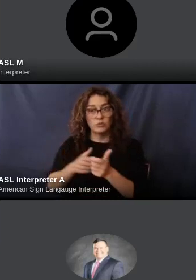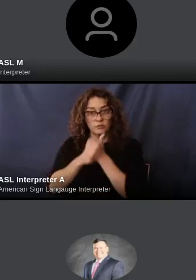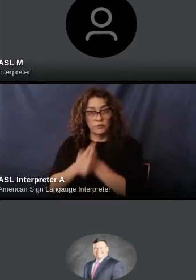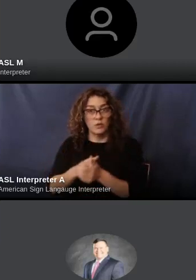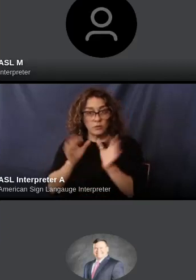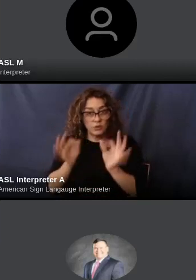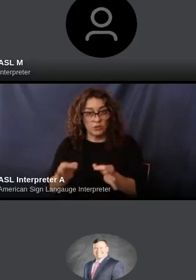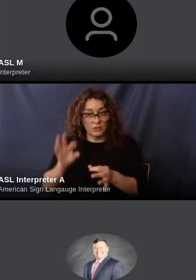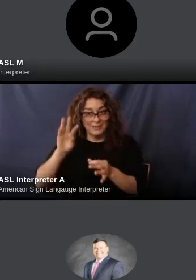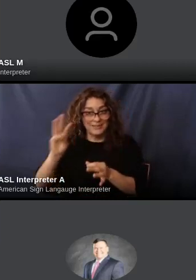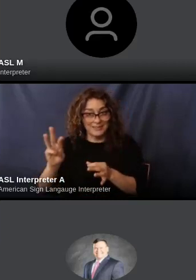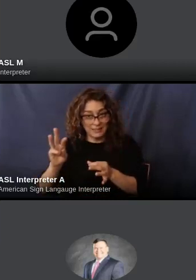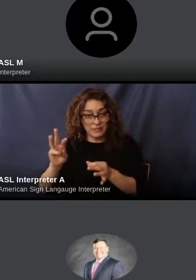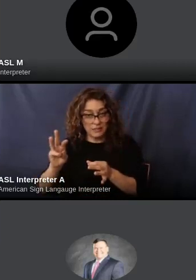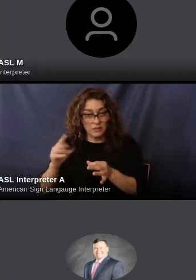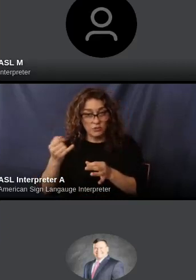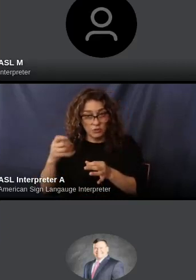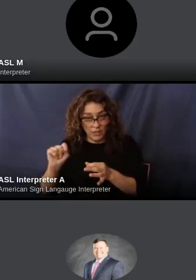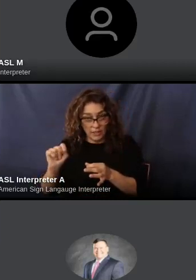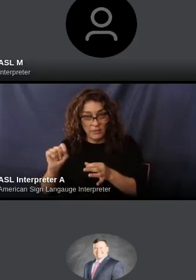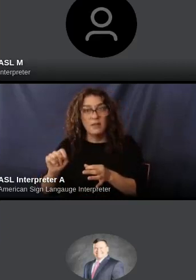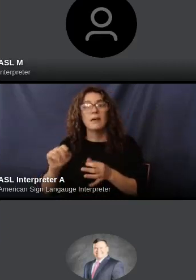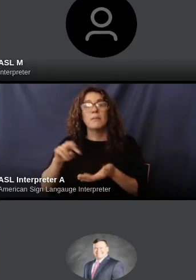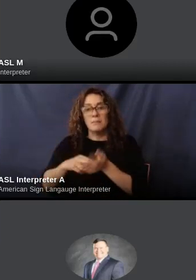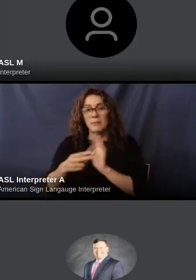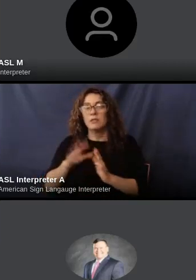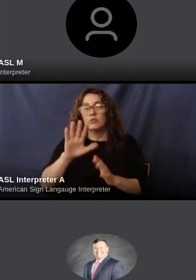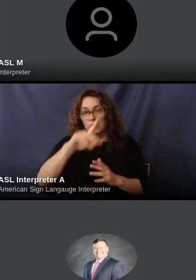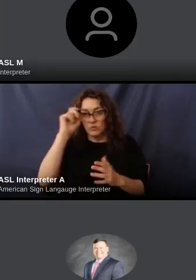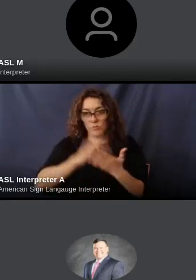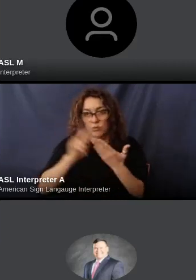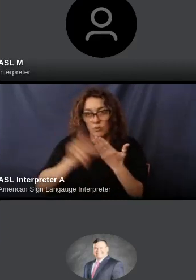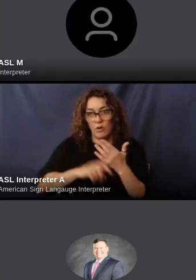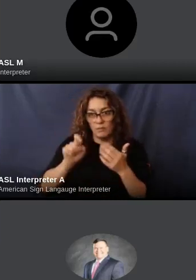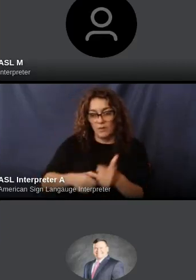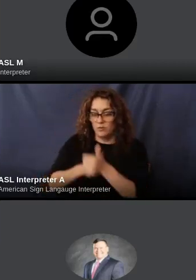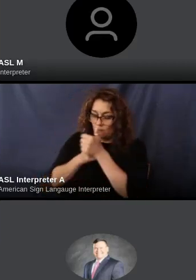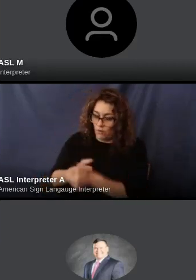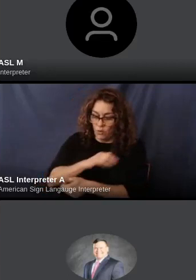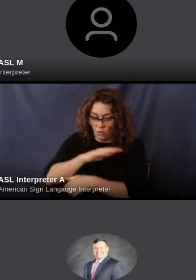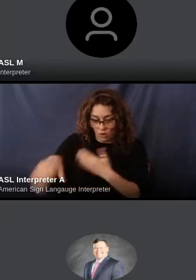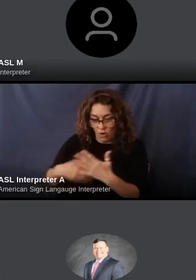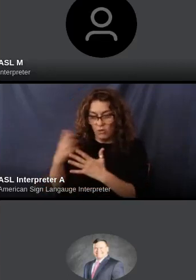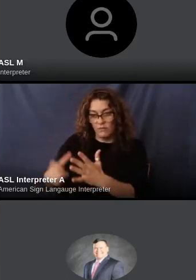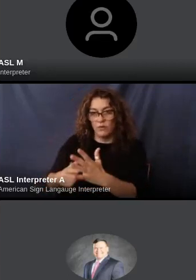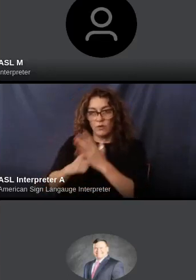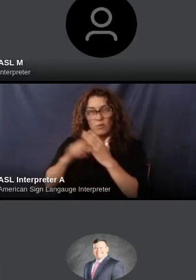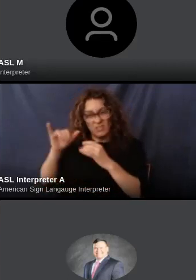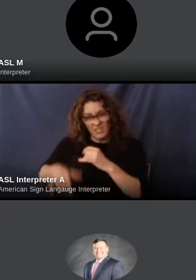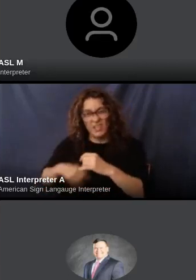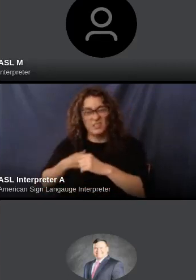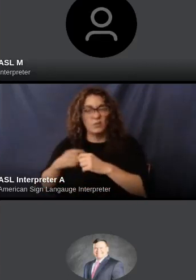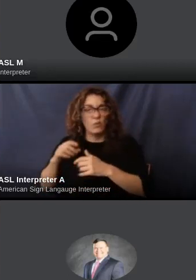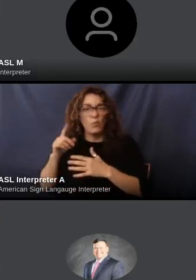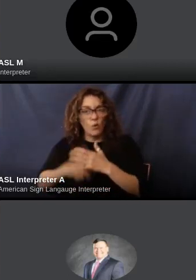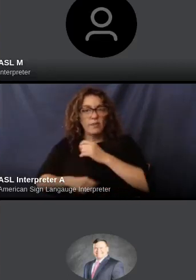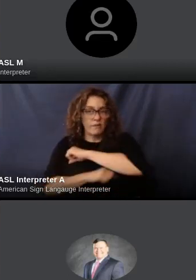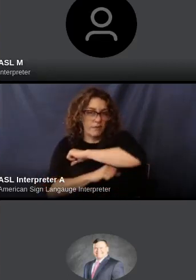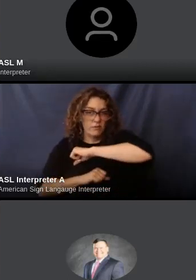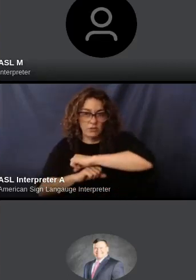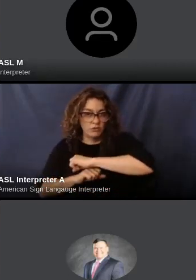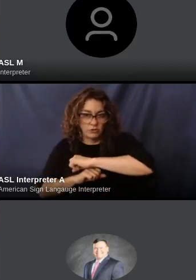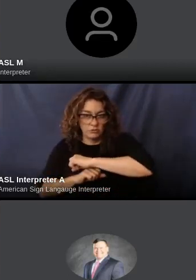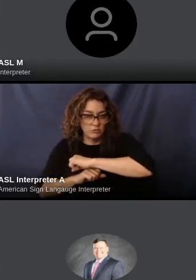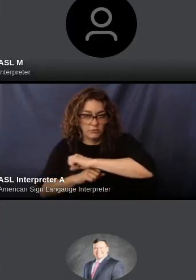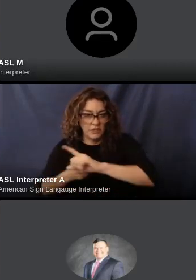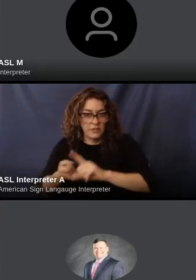the foundation with which that program is built on. And so as you are paying personnel through different stipends